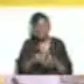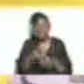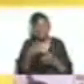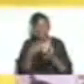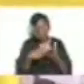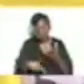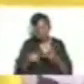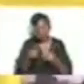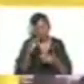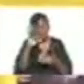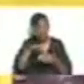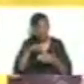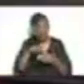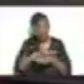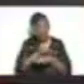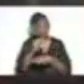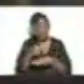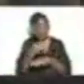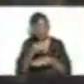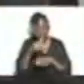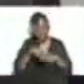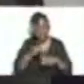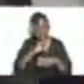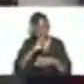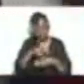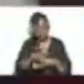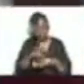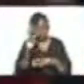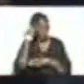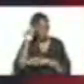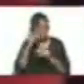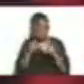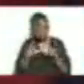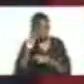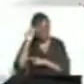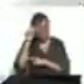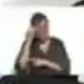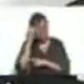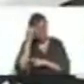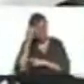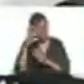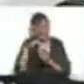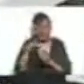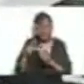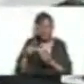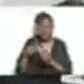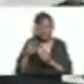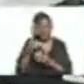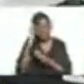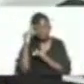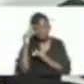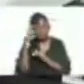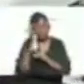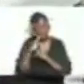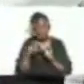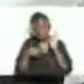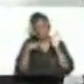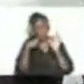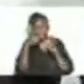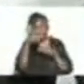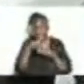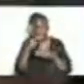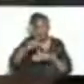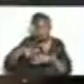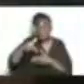local government council elections. Results are expected to be certified in the coming days and the new board sworn in later this